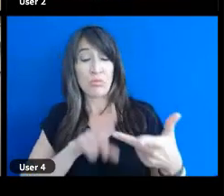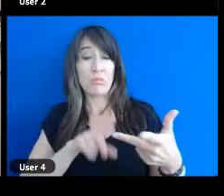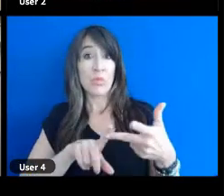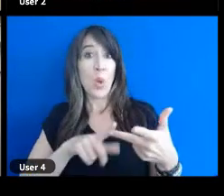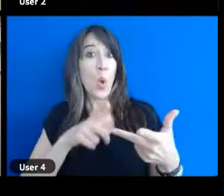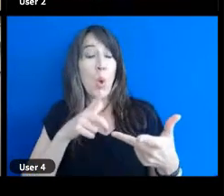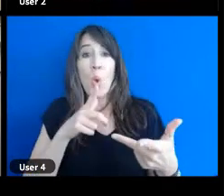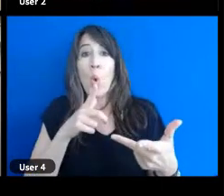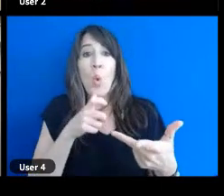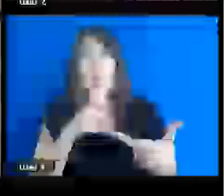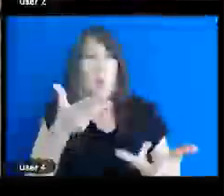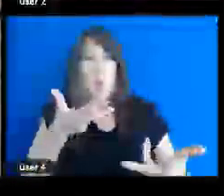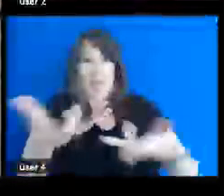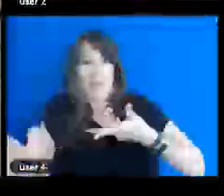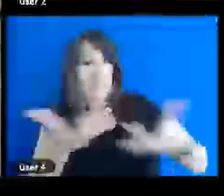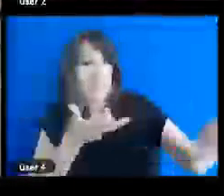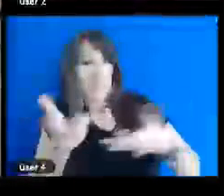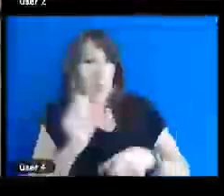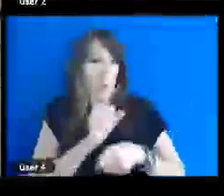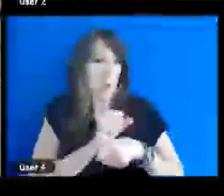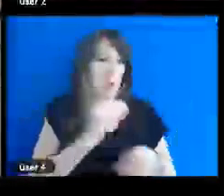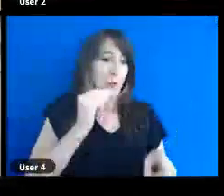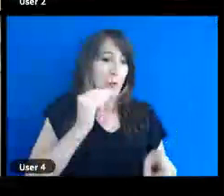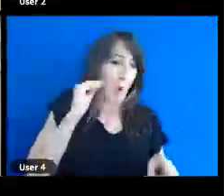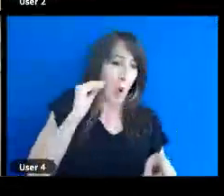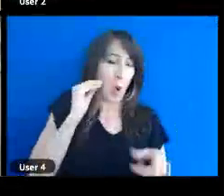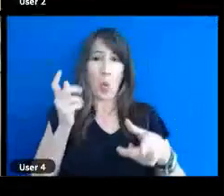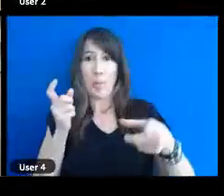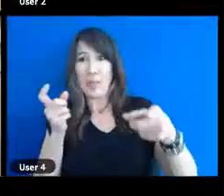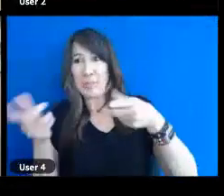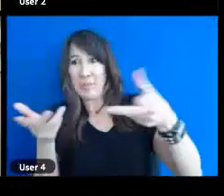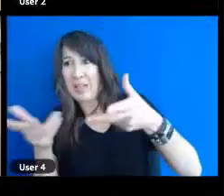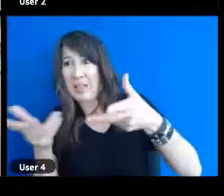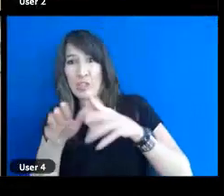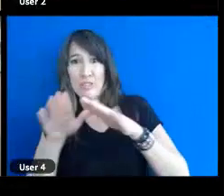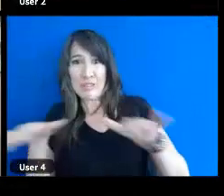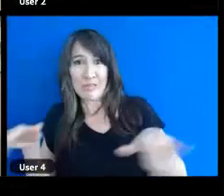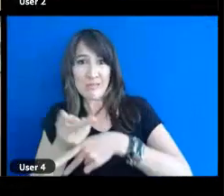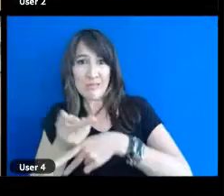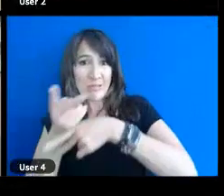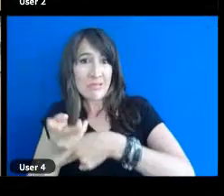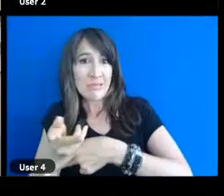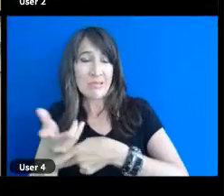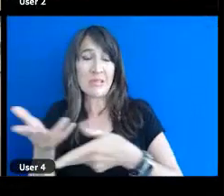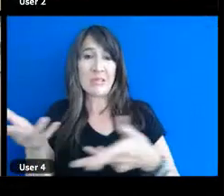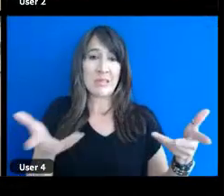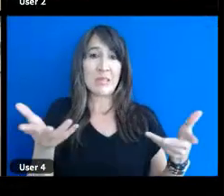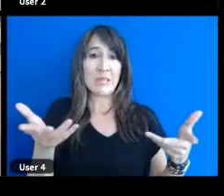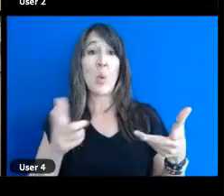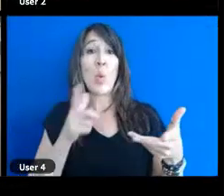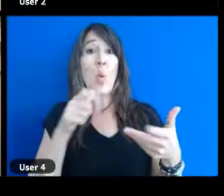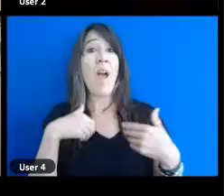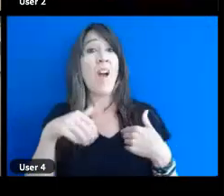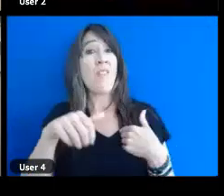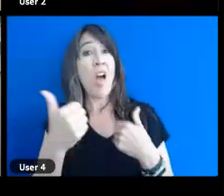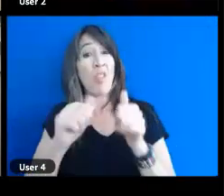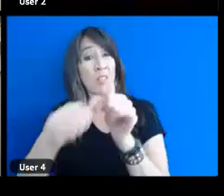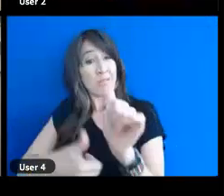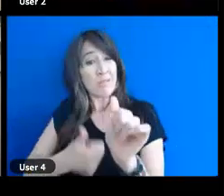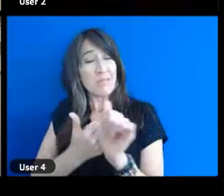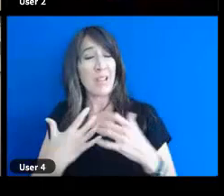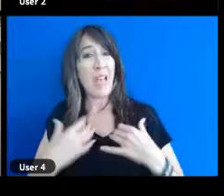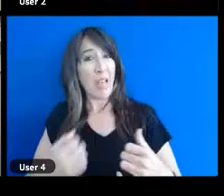elder care? Who's having to juggle working from home and managing childcare responsibilities? Who